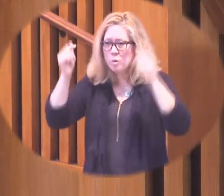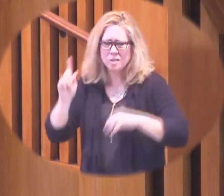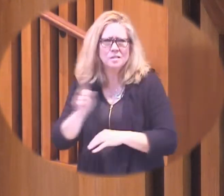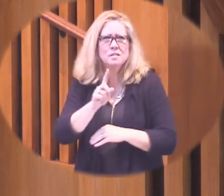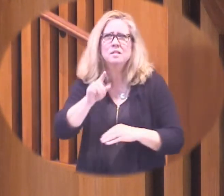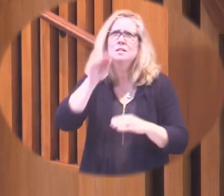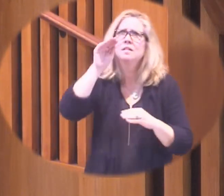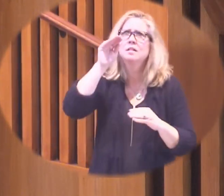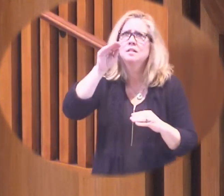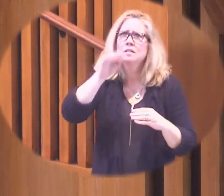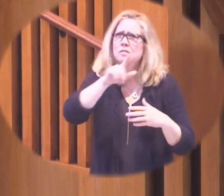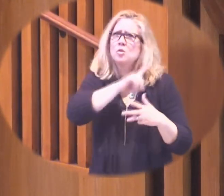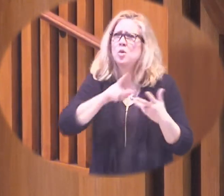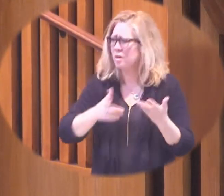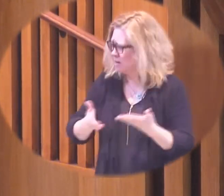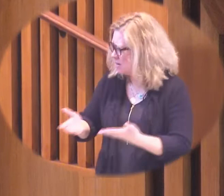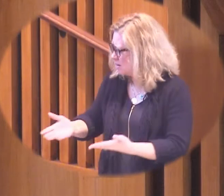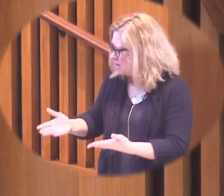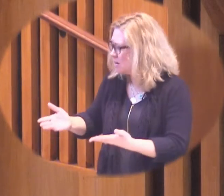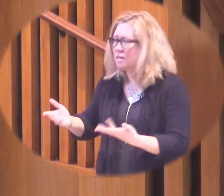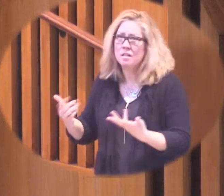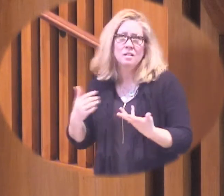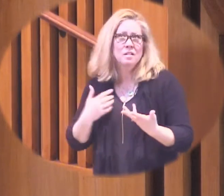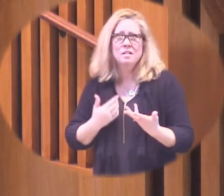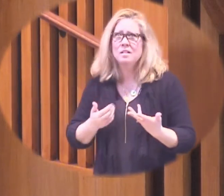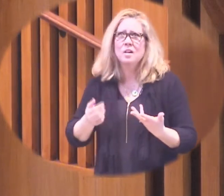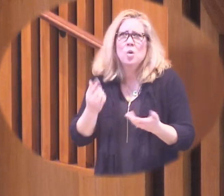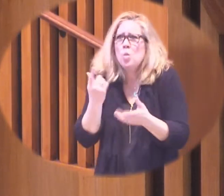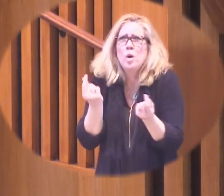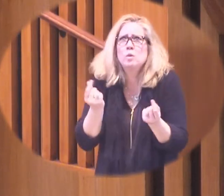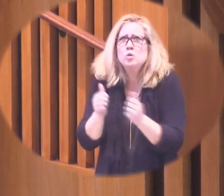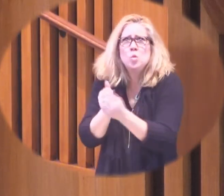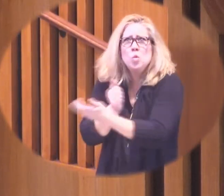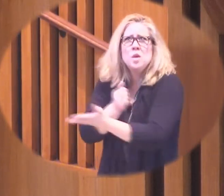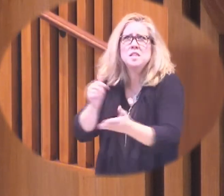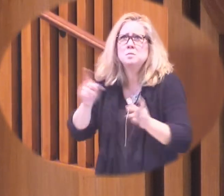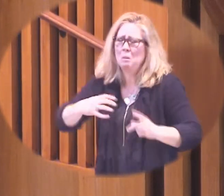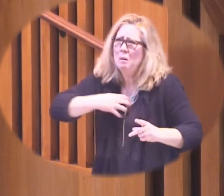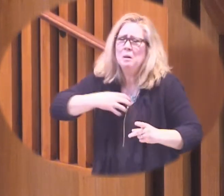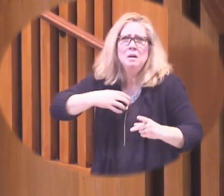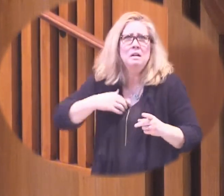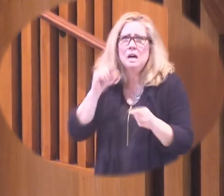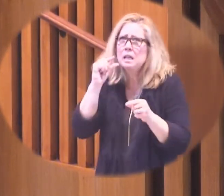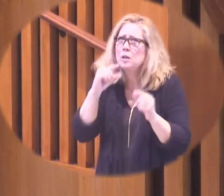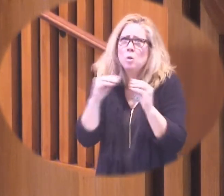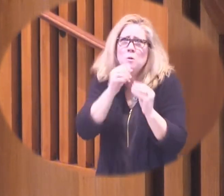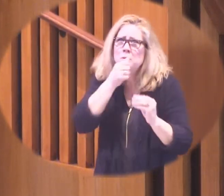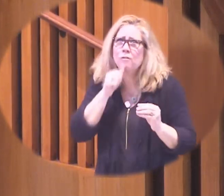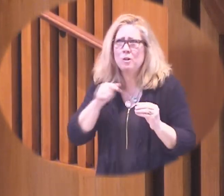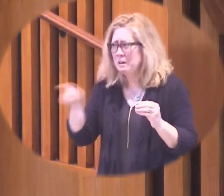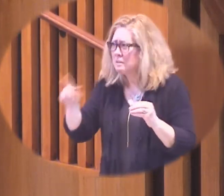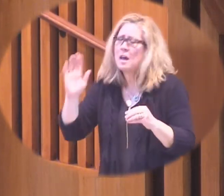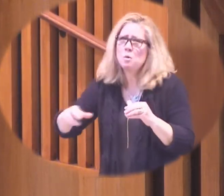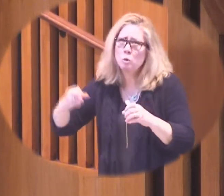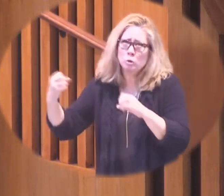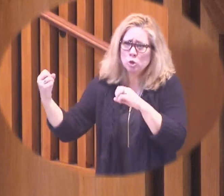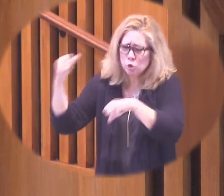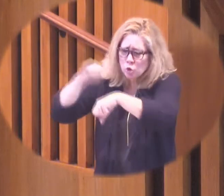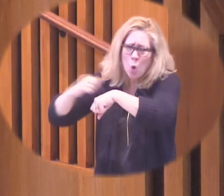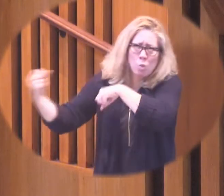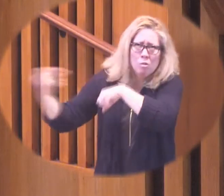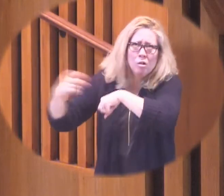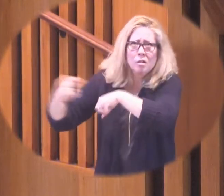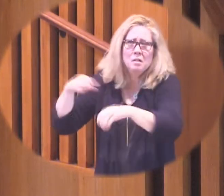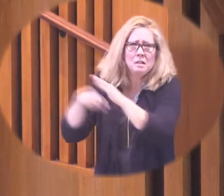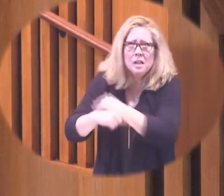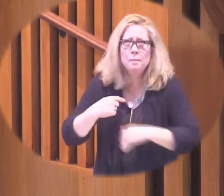this people? A little more and they will stone me." The Lord answered Moses, "Go over there